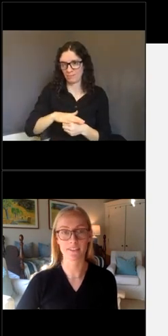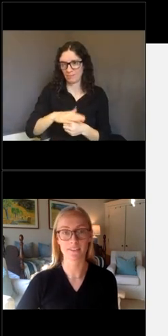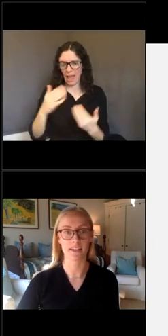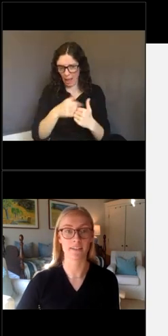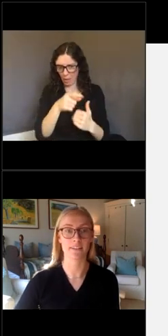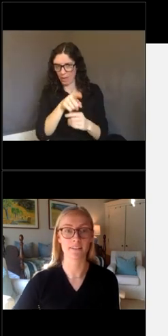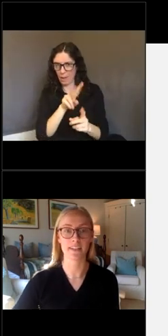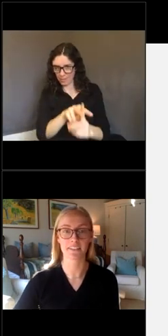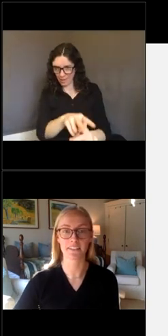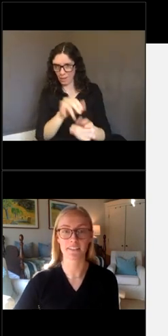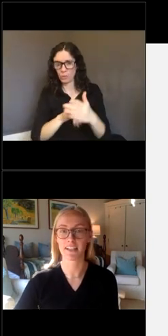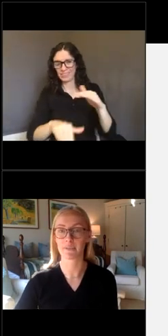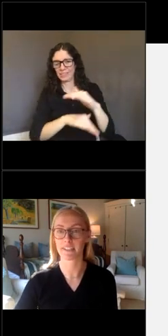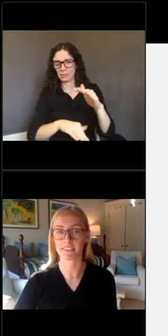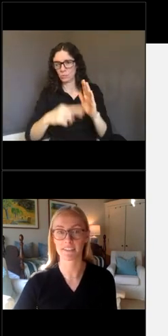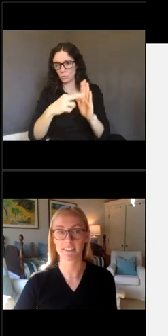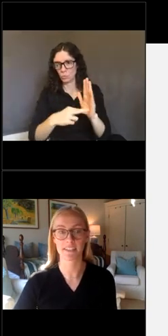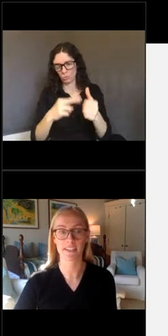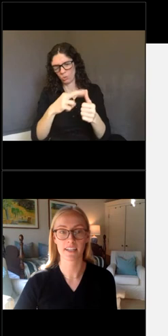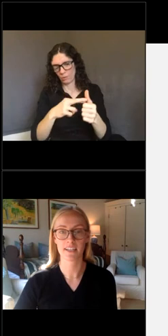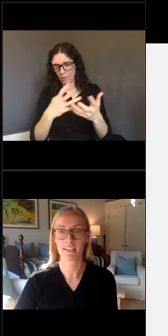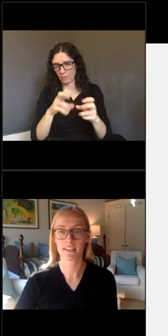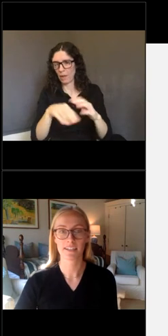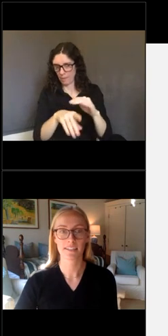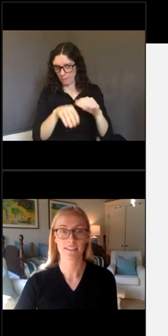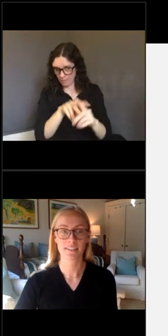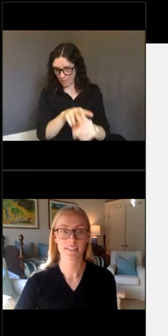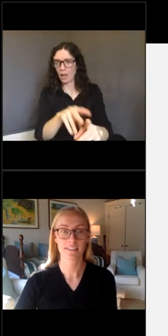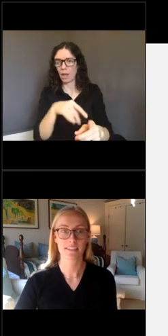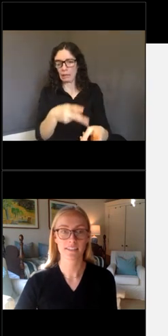ground. Next slide, please.